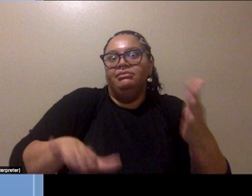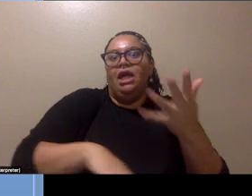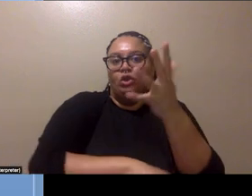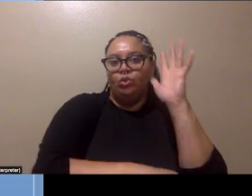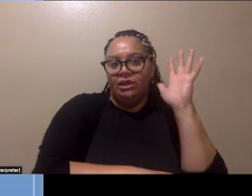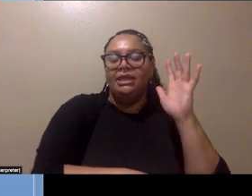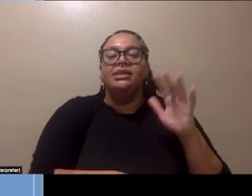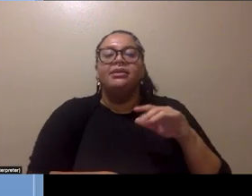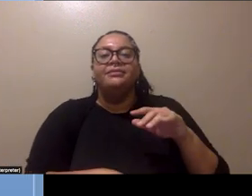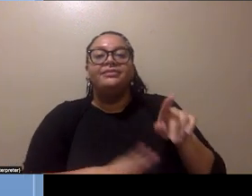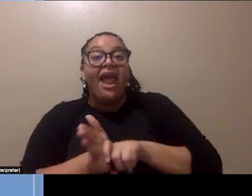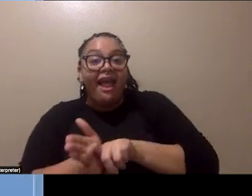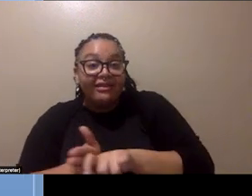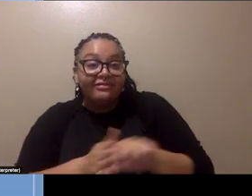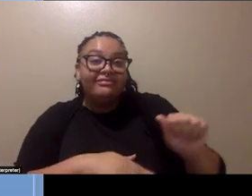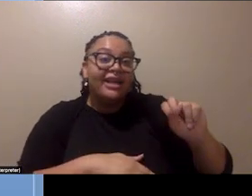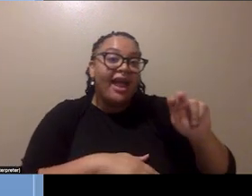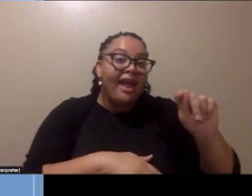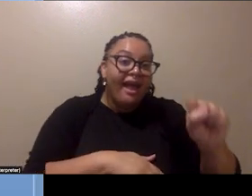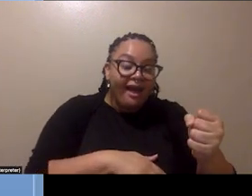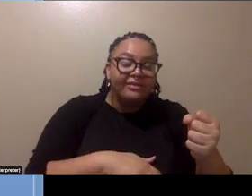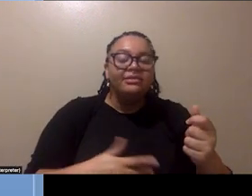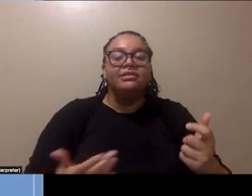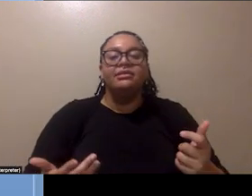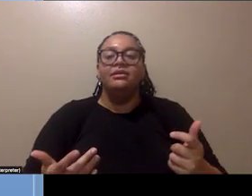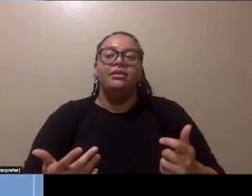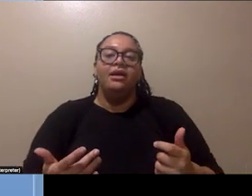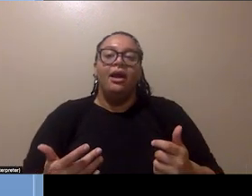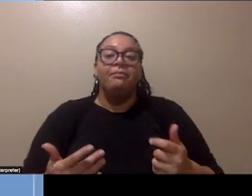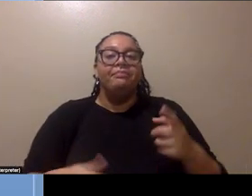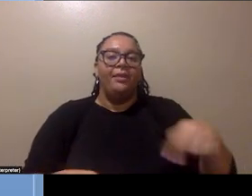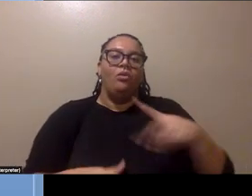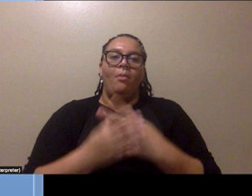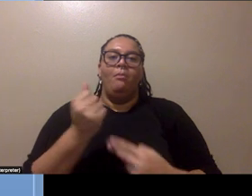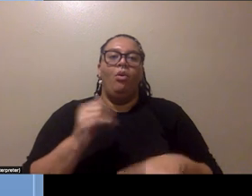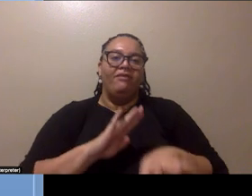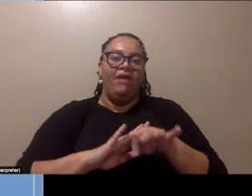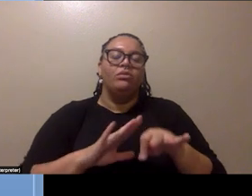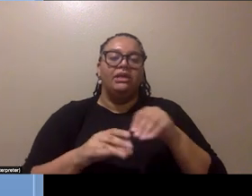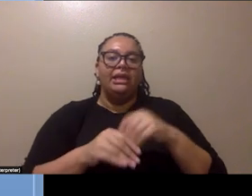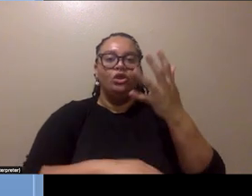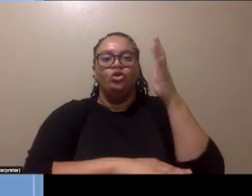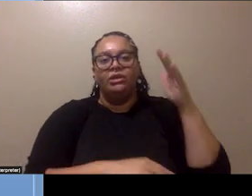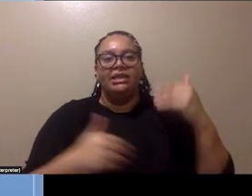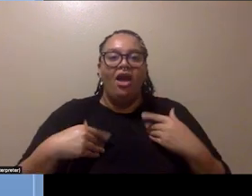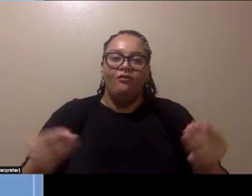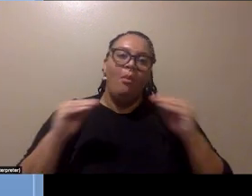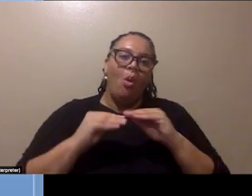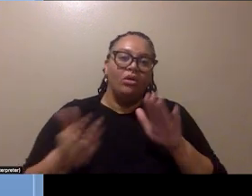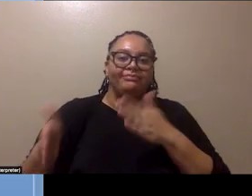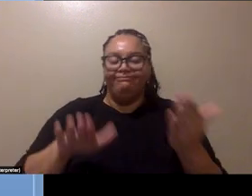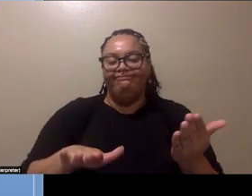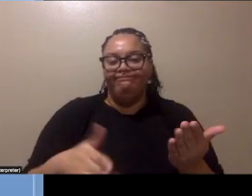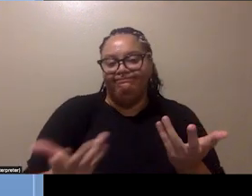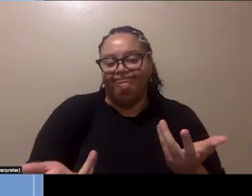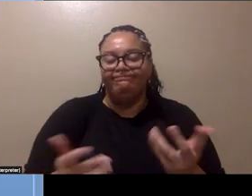of their main food sources are carpenter ants and wood-boring beetles. And those are both found in wood that has more advanced decay.